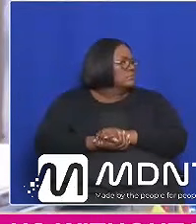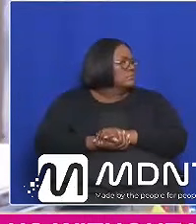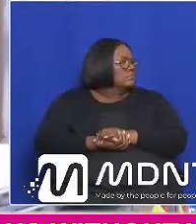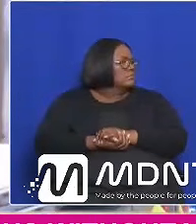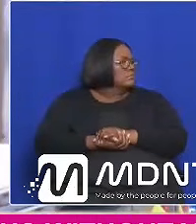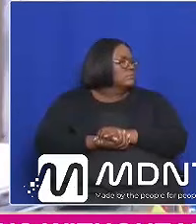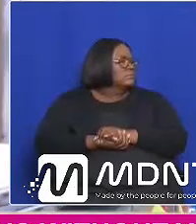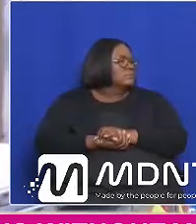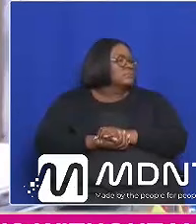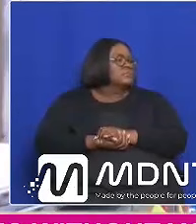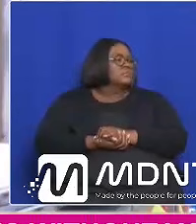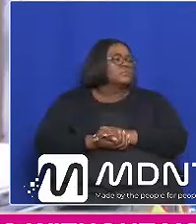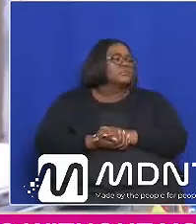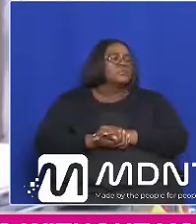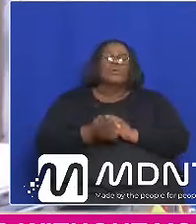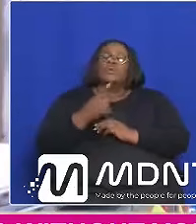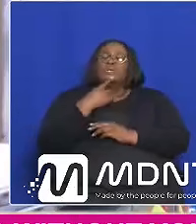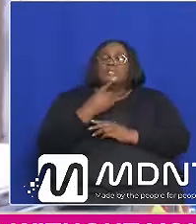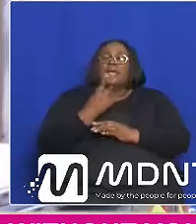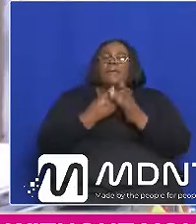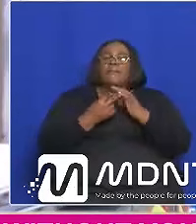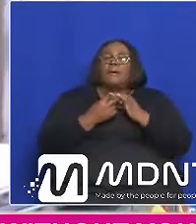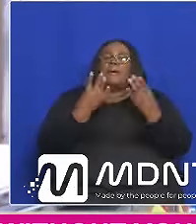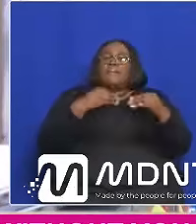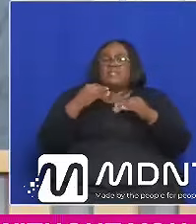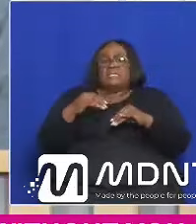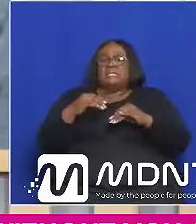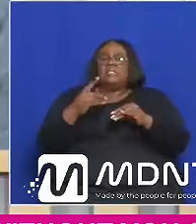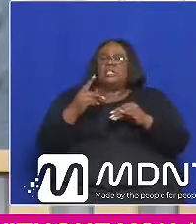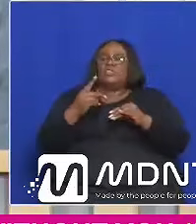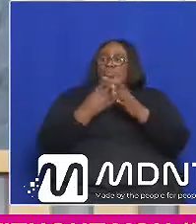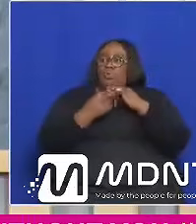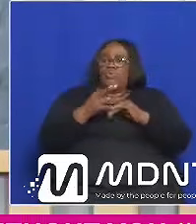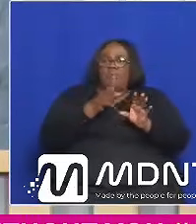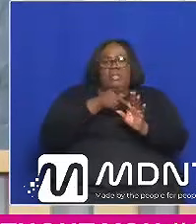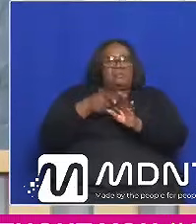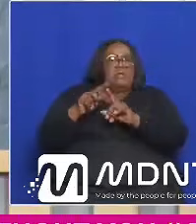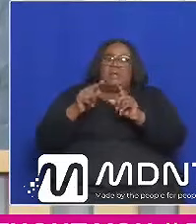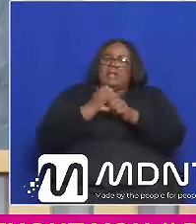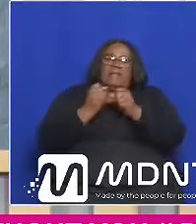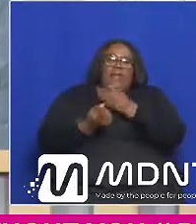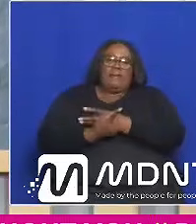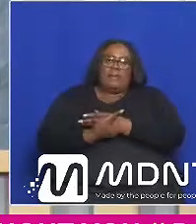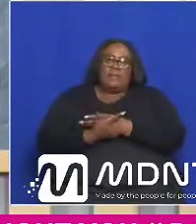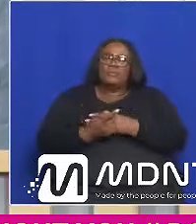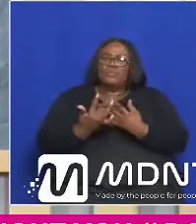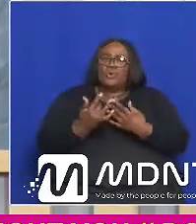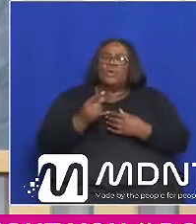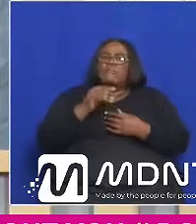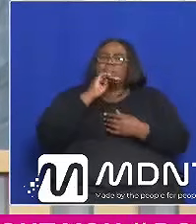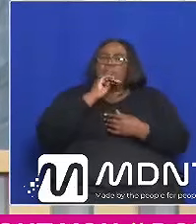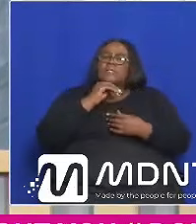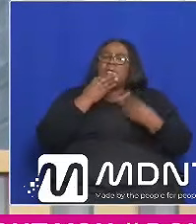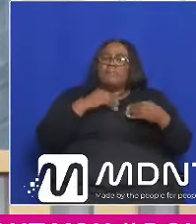both participate, and you're saying that they just never materialized? Yes. So it is an ongoing business relationship, and should an opportunity